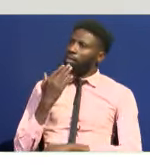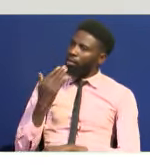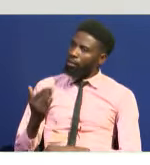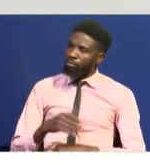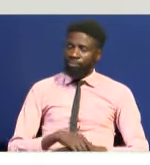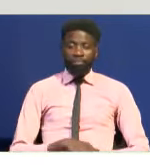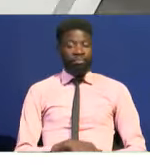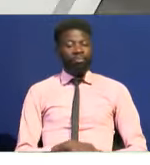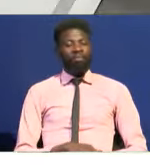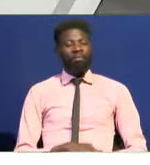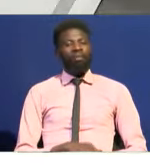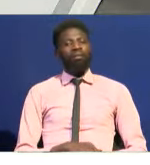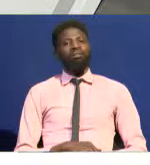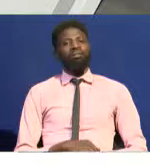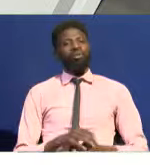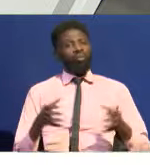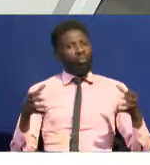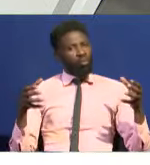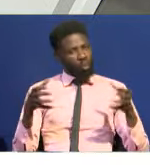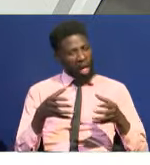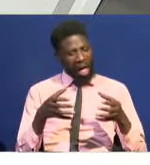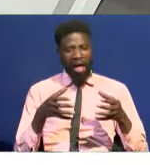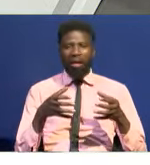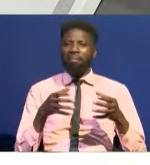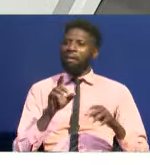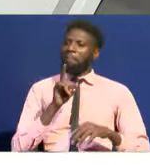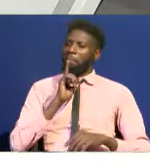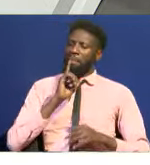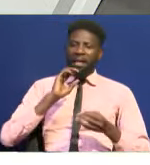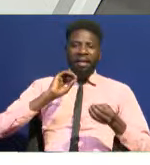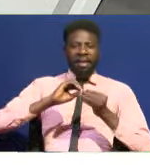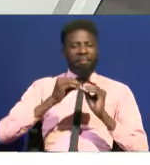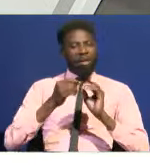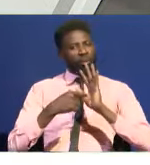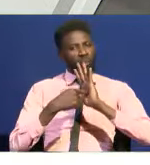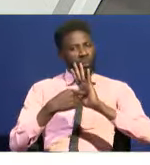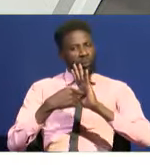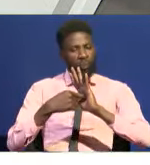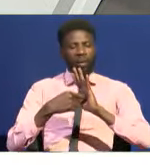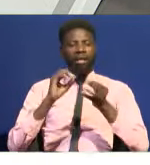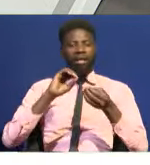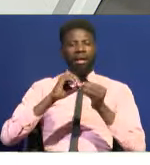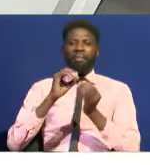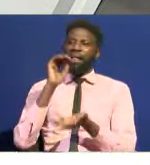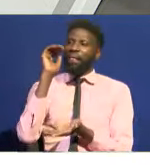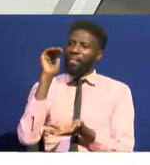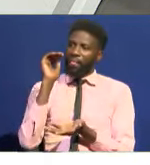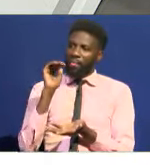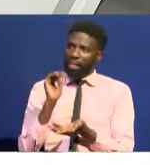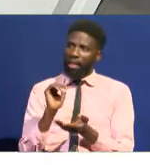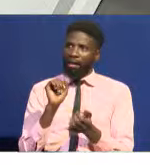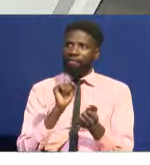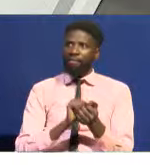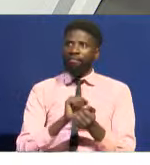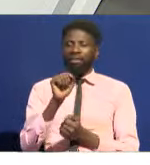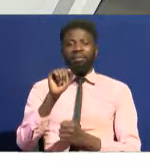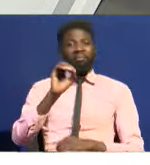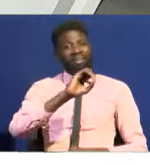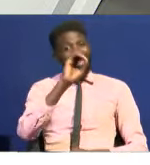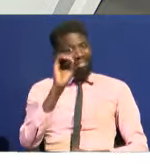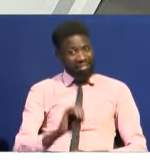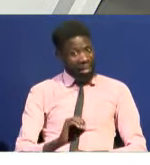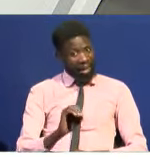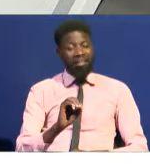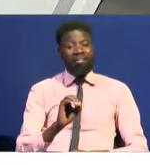also there are those naysayers who have said that despite the figures indicating a drop to 15% in terms of cases,